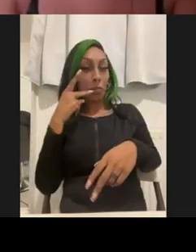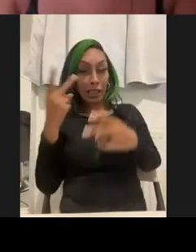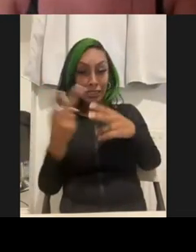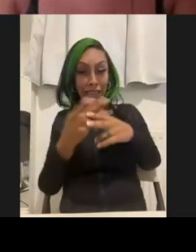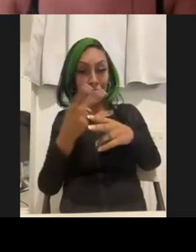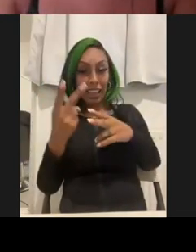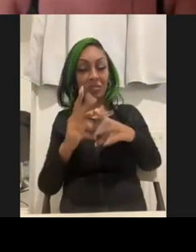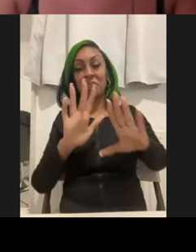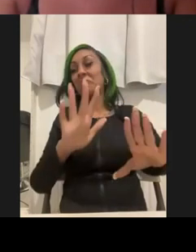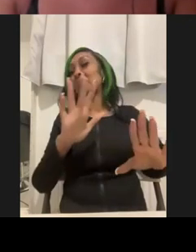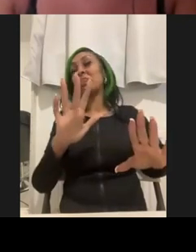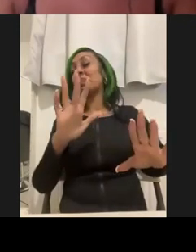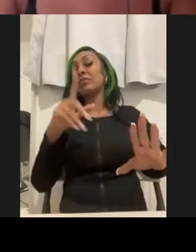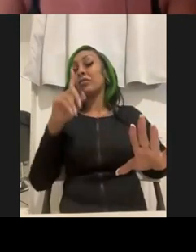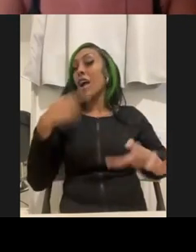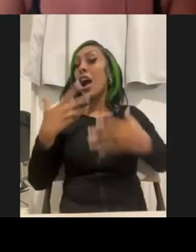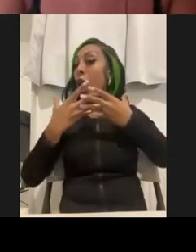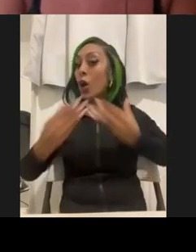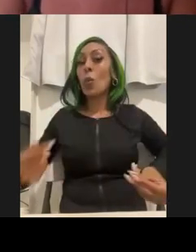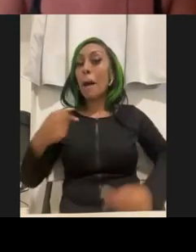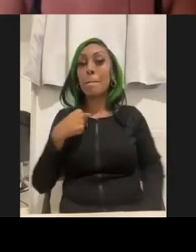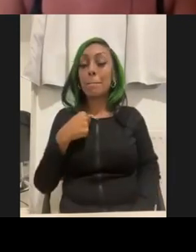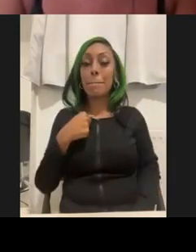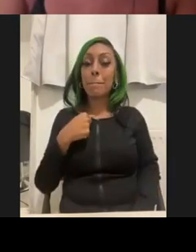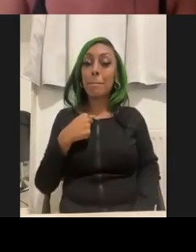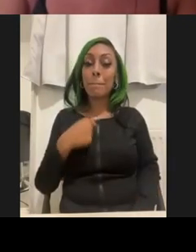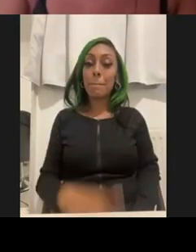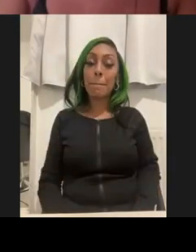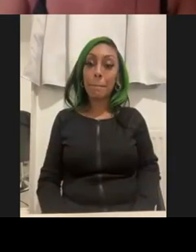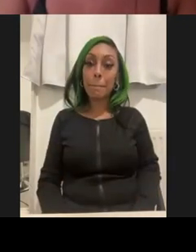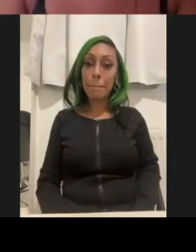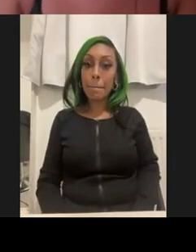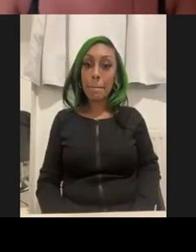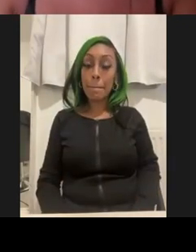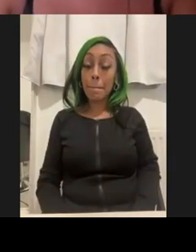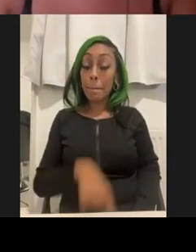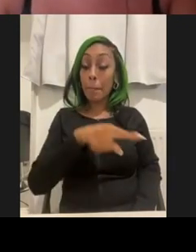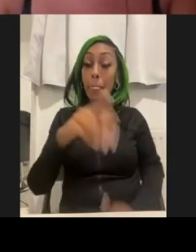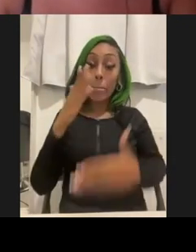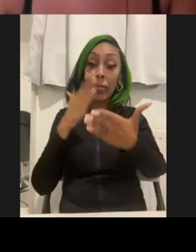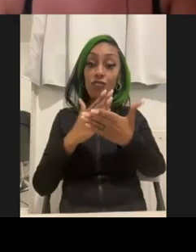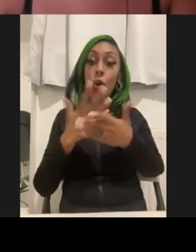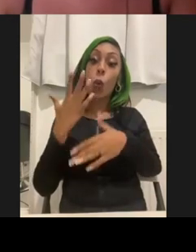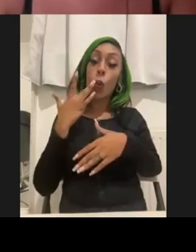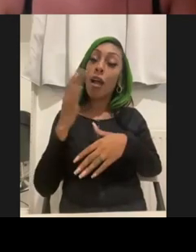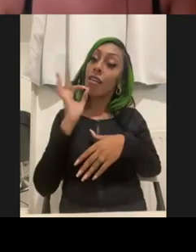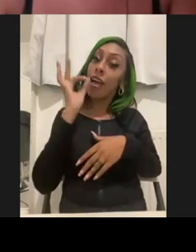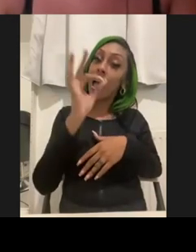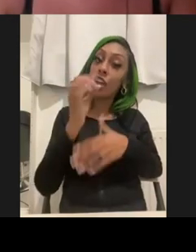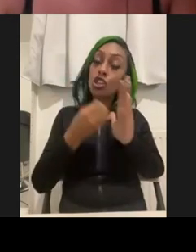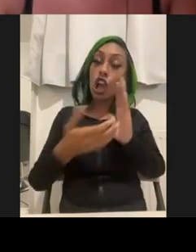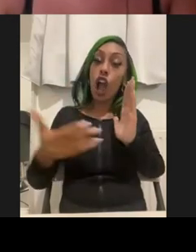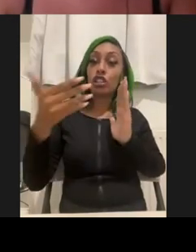often too exhausting to consider. This is particularly true when called to contribute for